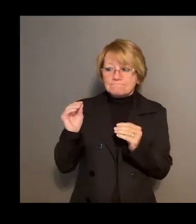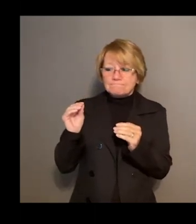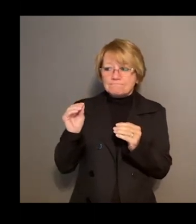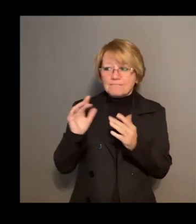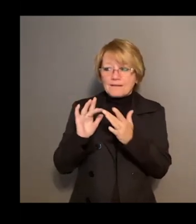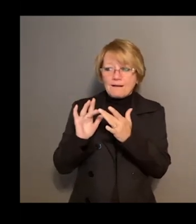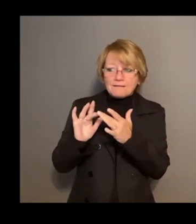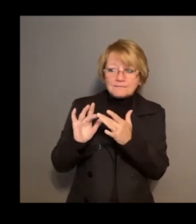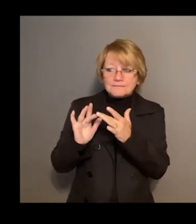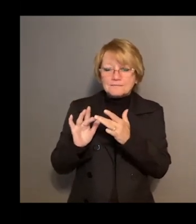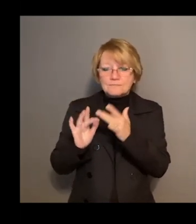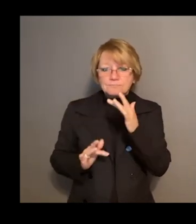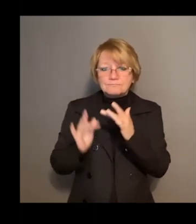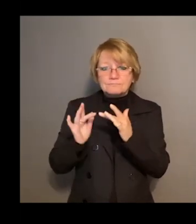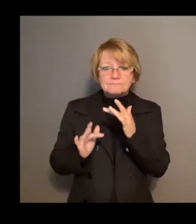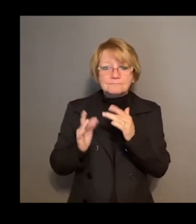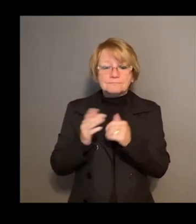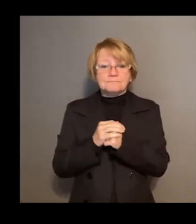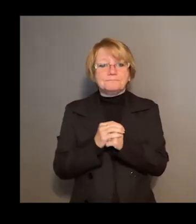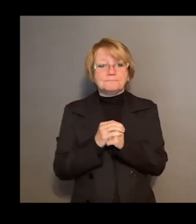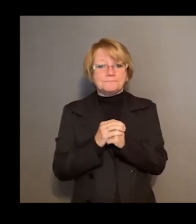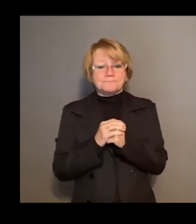Put that on mute, Zach.